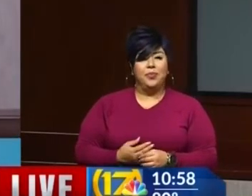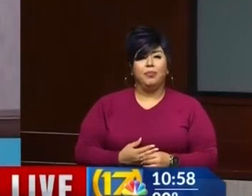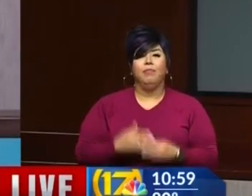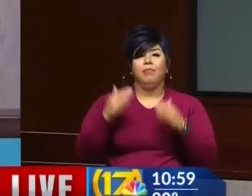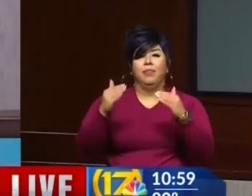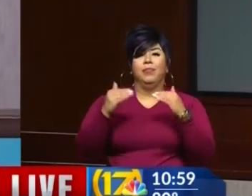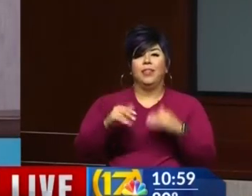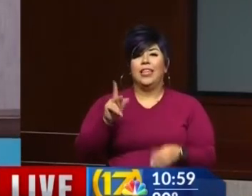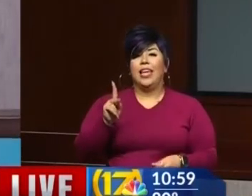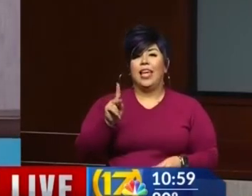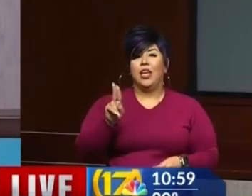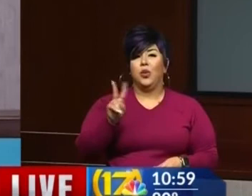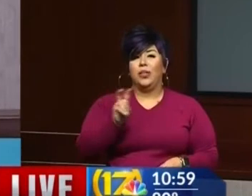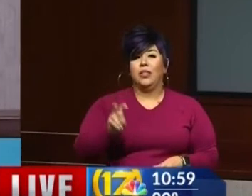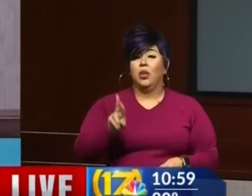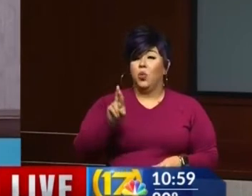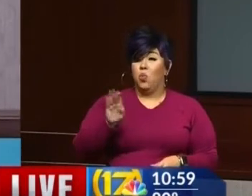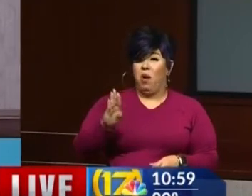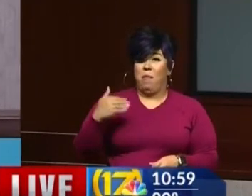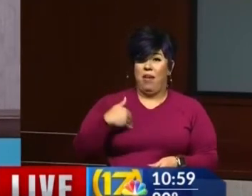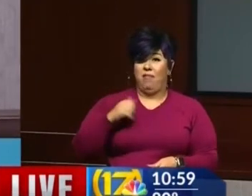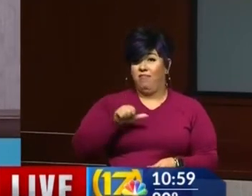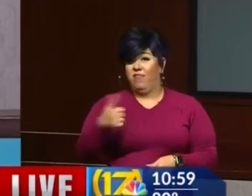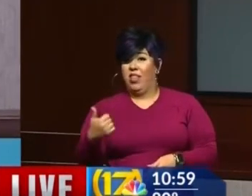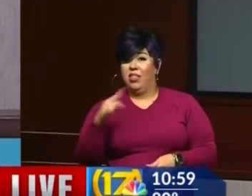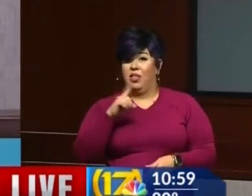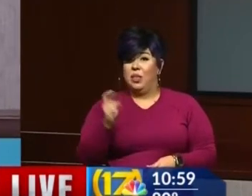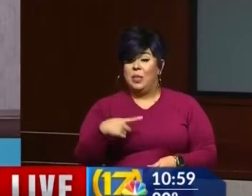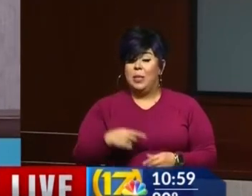Next outlet is KUZZ. Rob, did you have any follow-up questions?